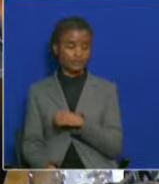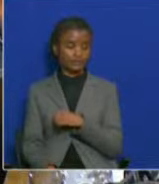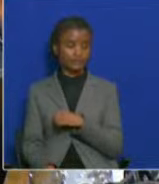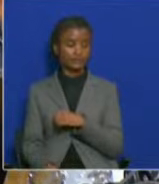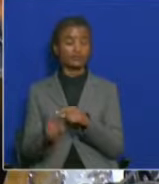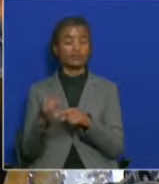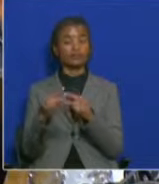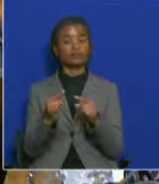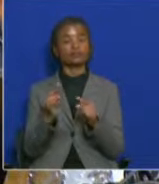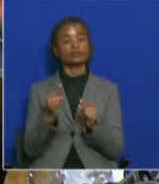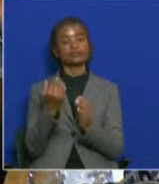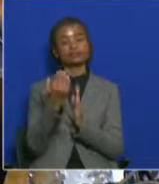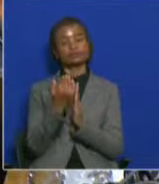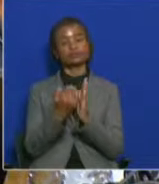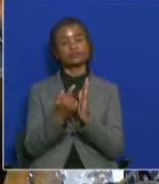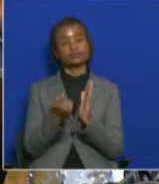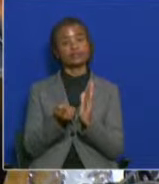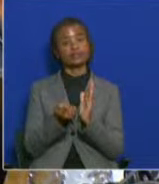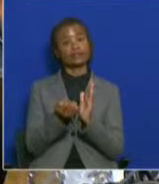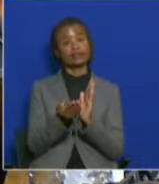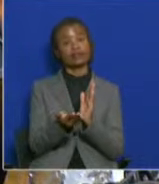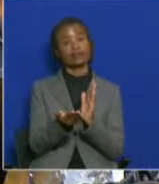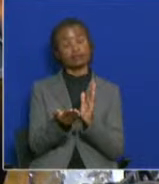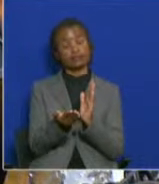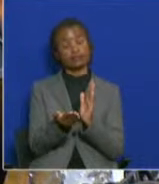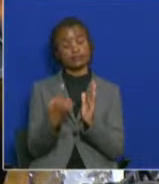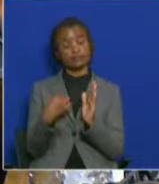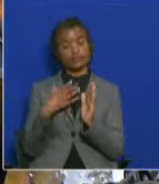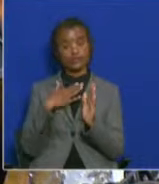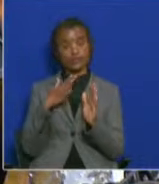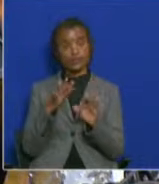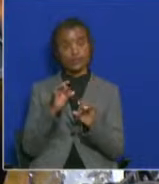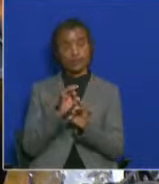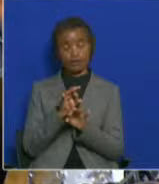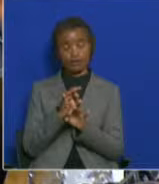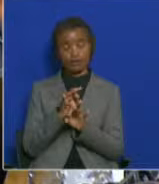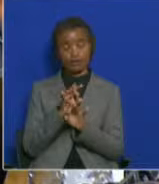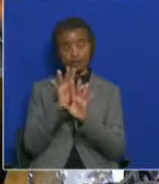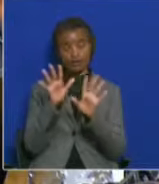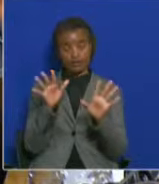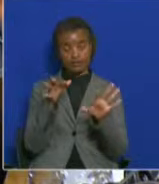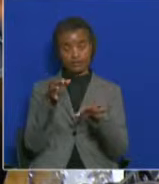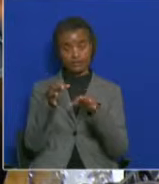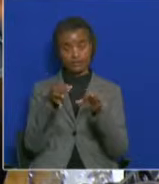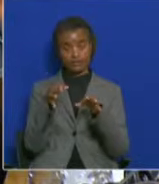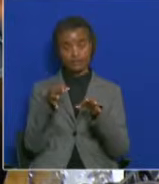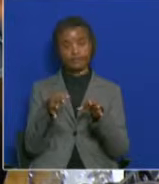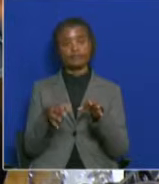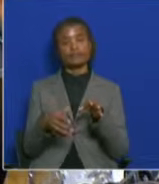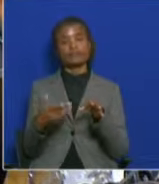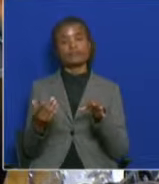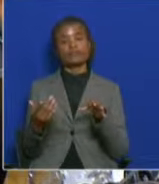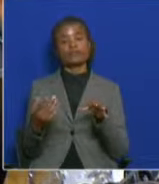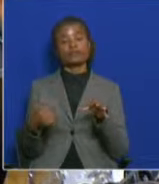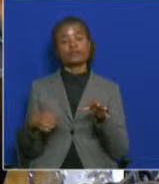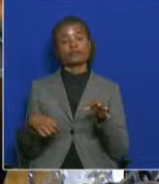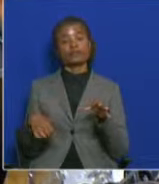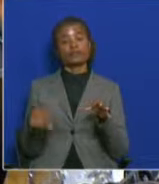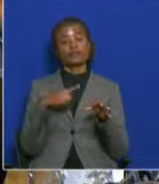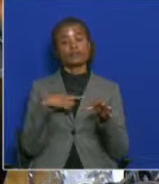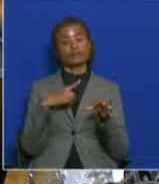to clarify that what the purpose of us going here is. It's not